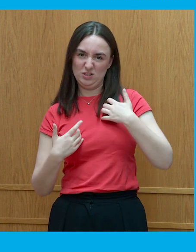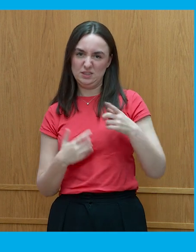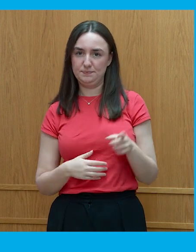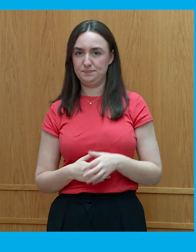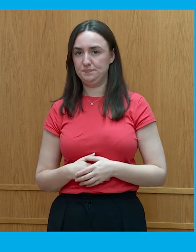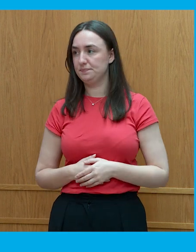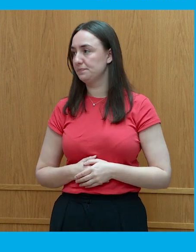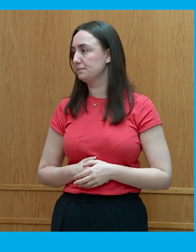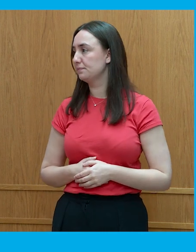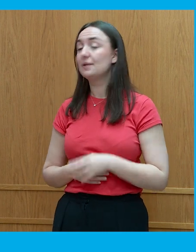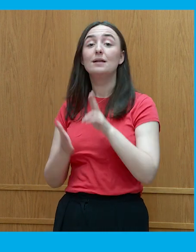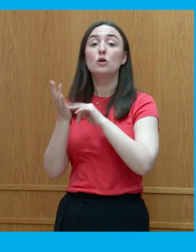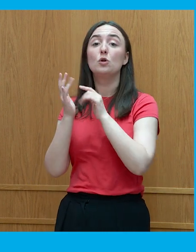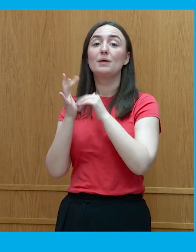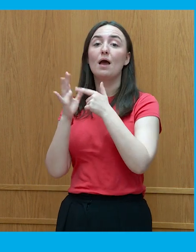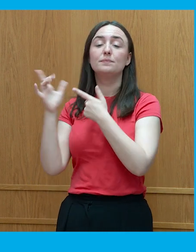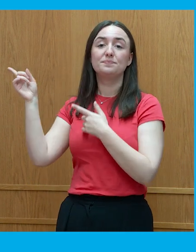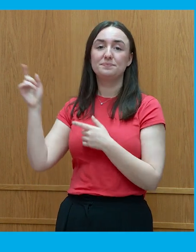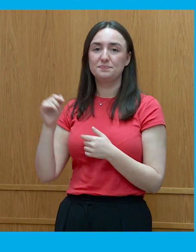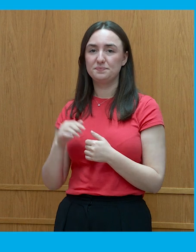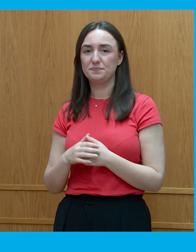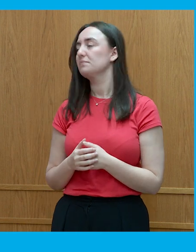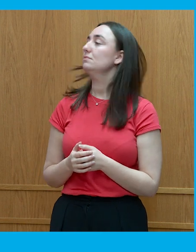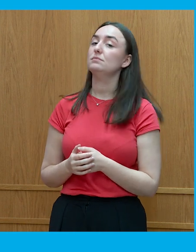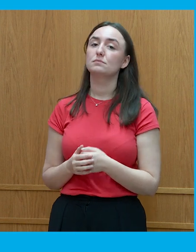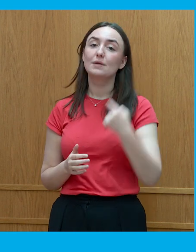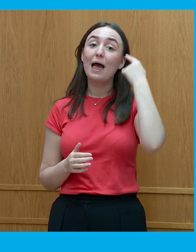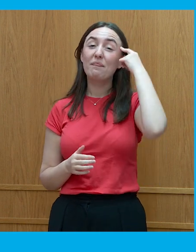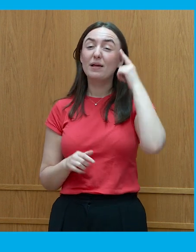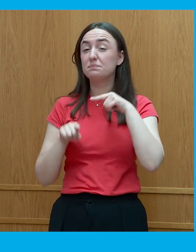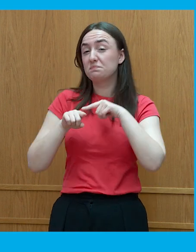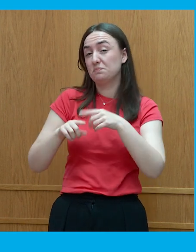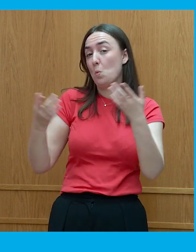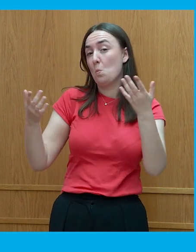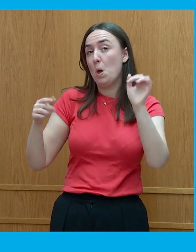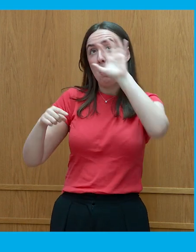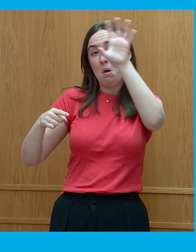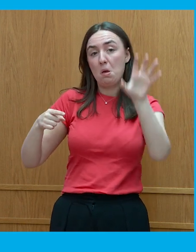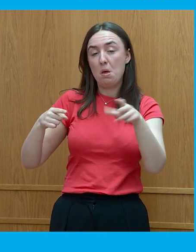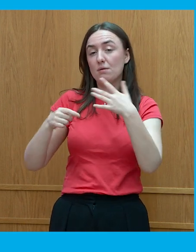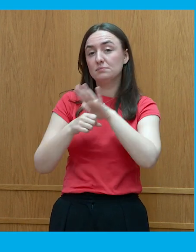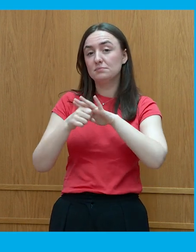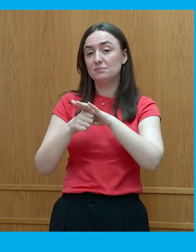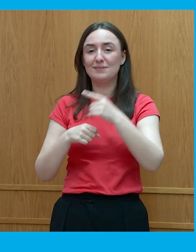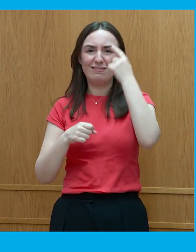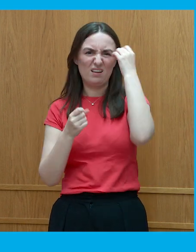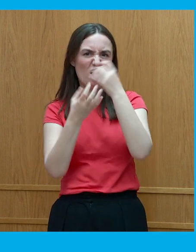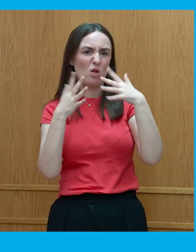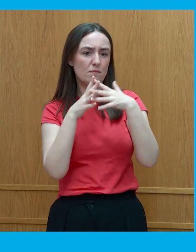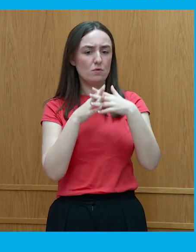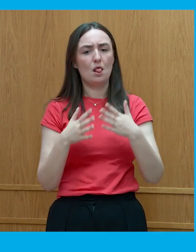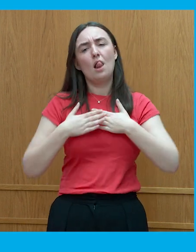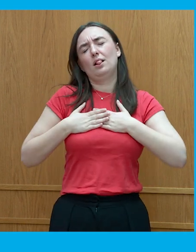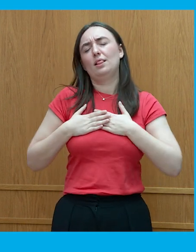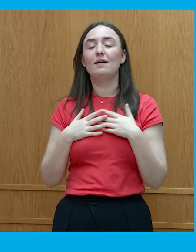you. I think a lot, it depends where you are in America. Bear in mind, there are some Americans that very much like living in America,